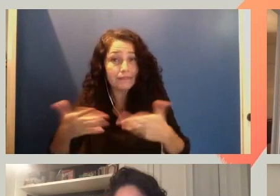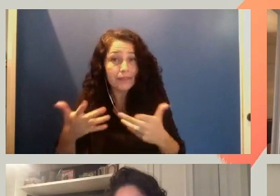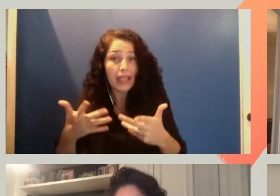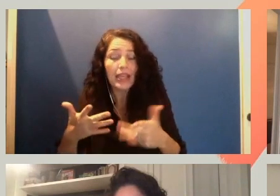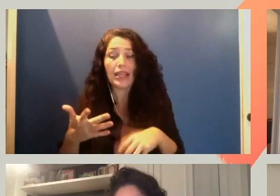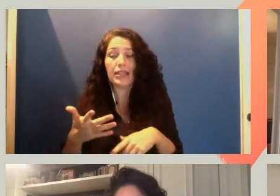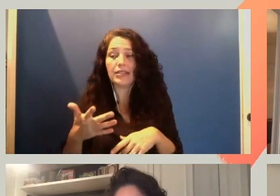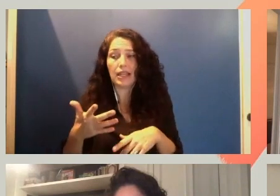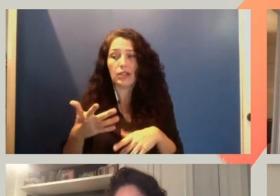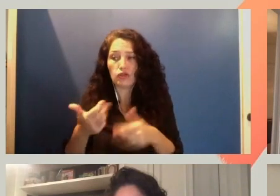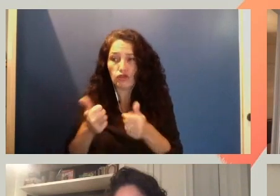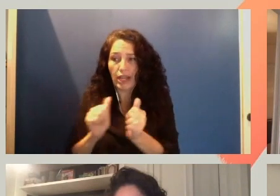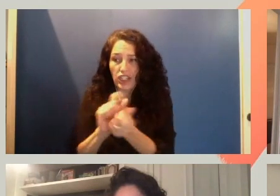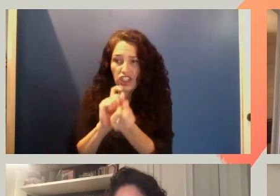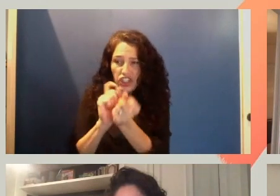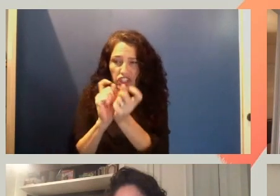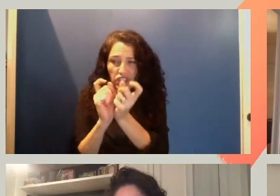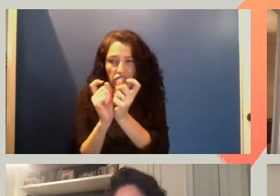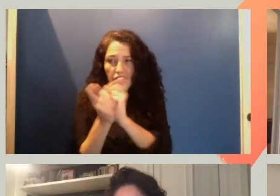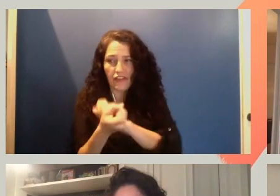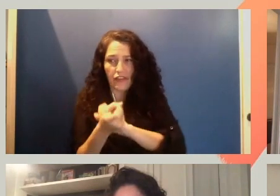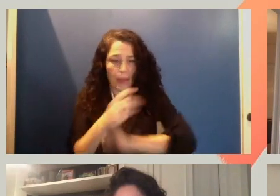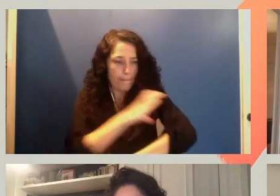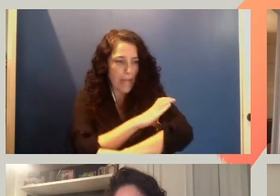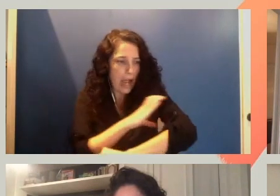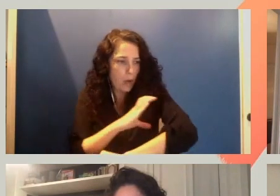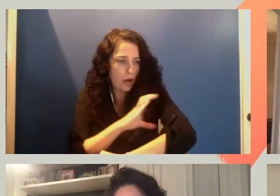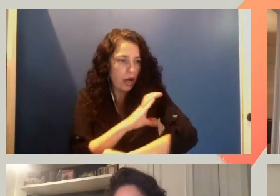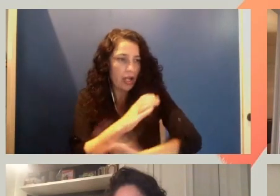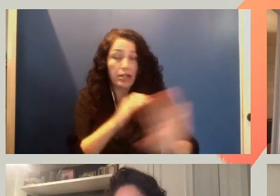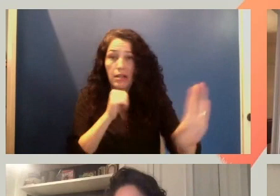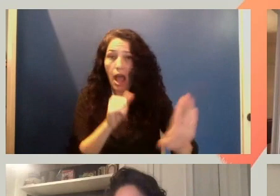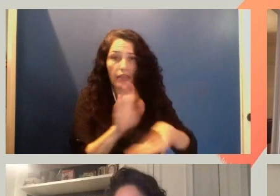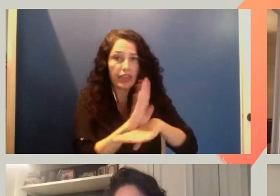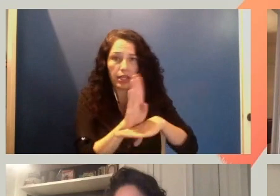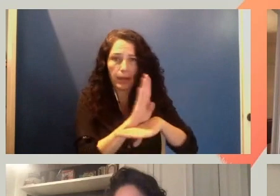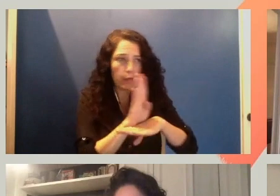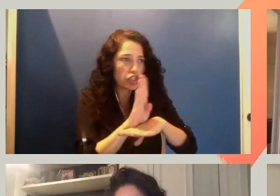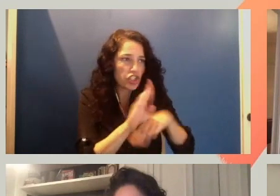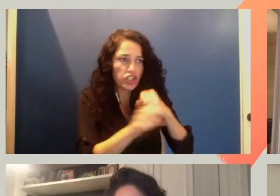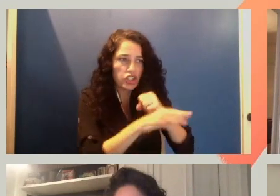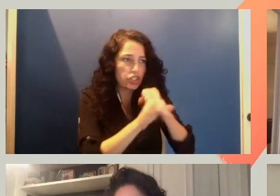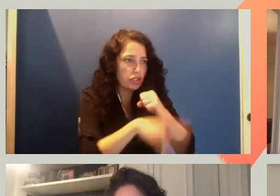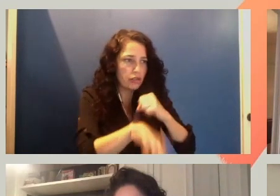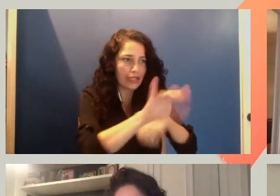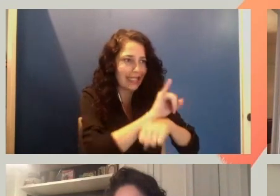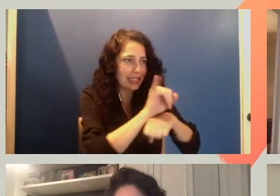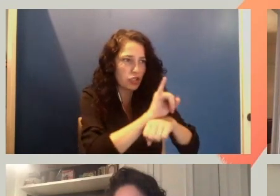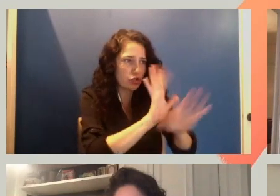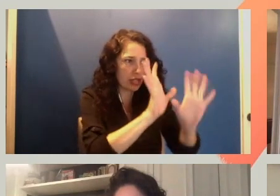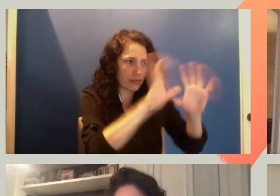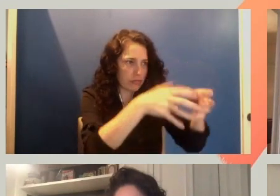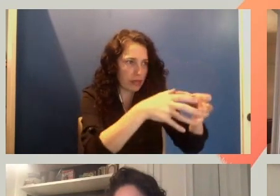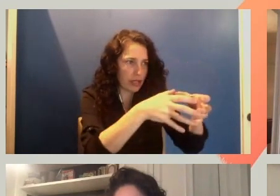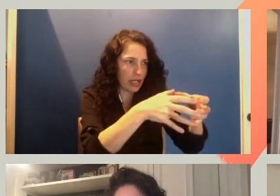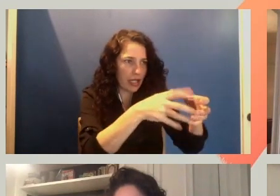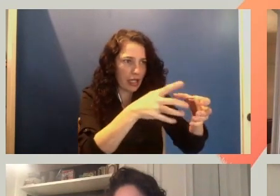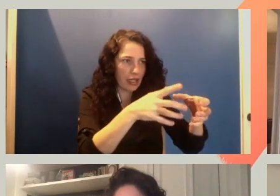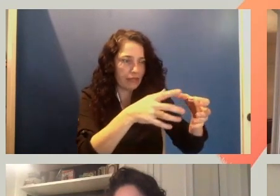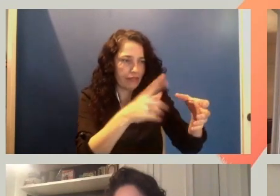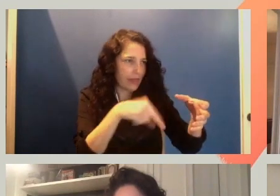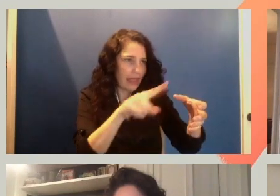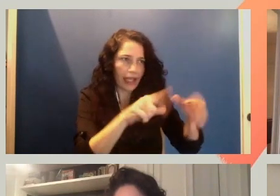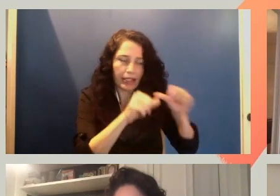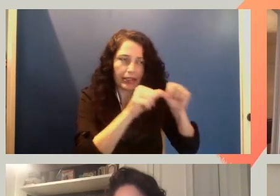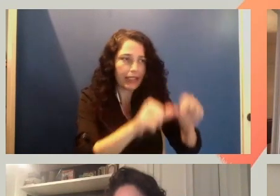the power away from the commercial section of the industry that, you know, perpetually fails